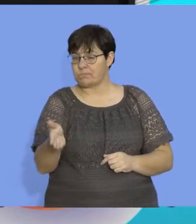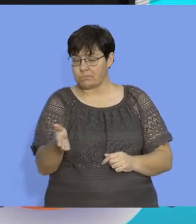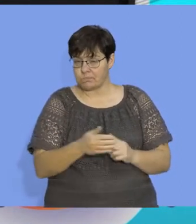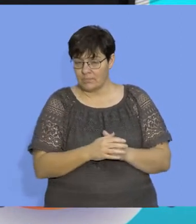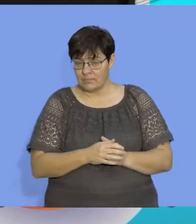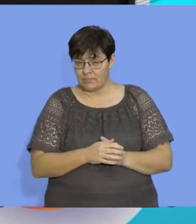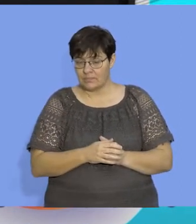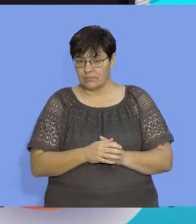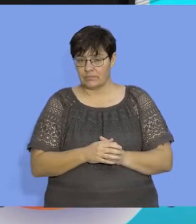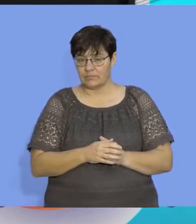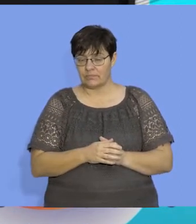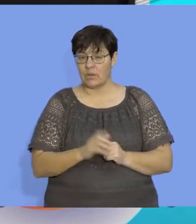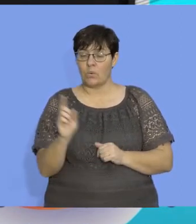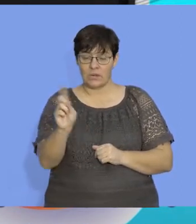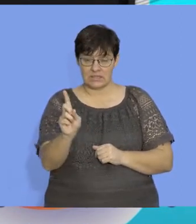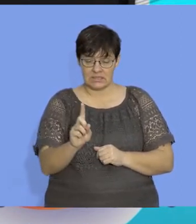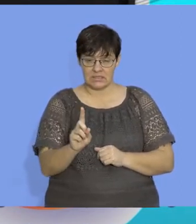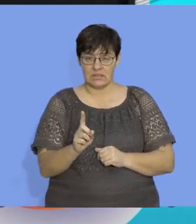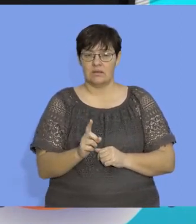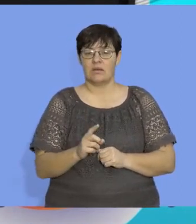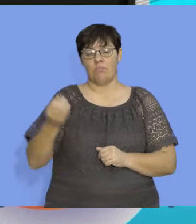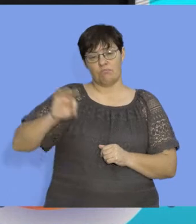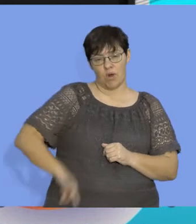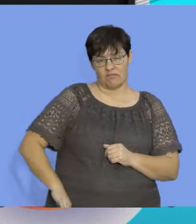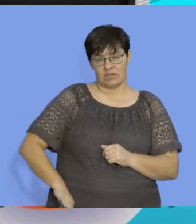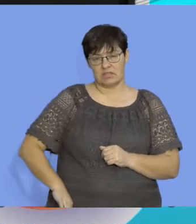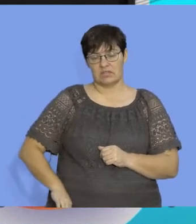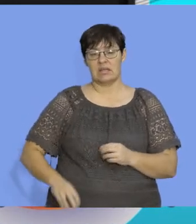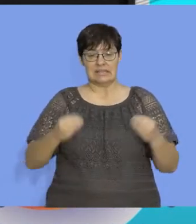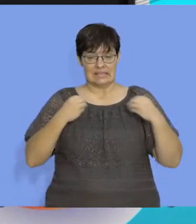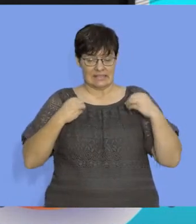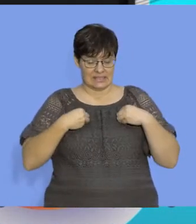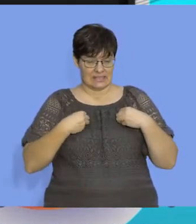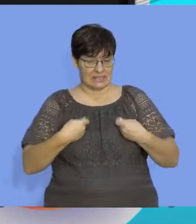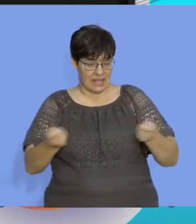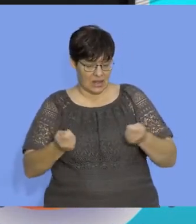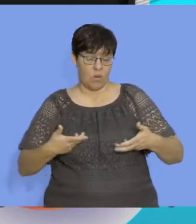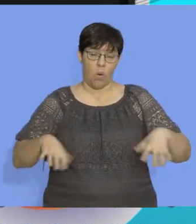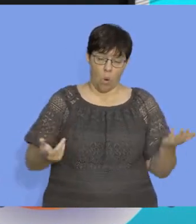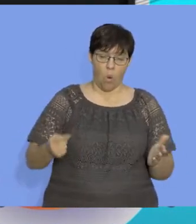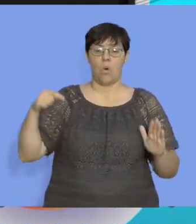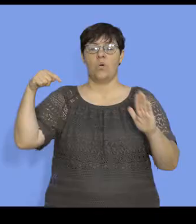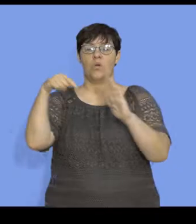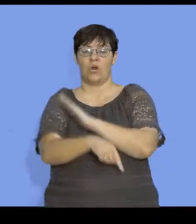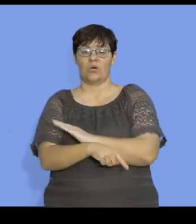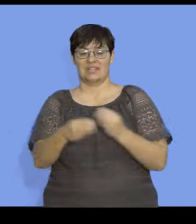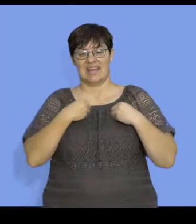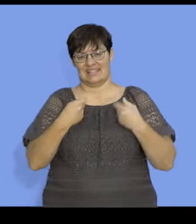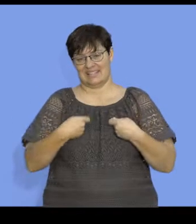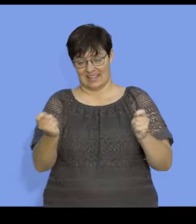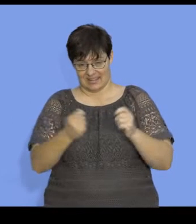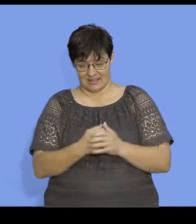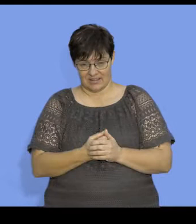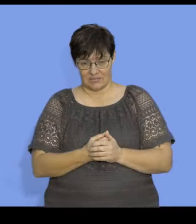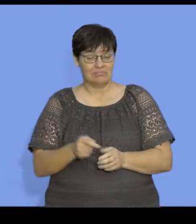profit on sale of asset or my loss on sale of asset. In this particular example that we have used here, you can